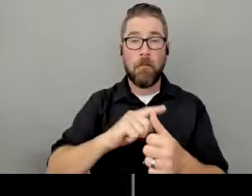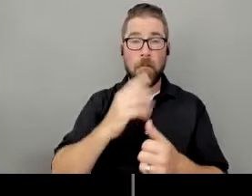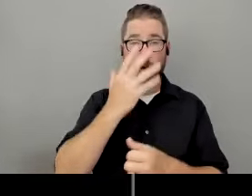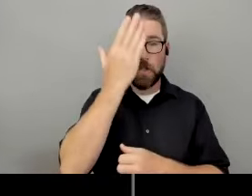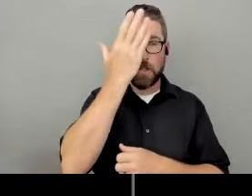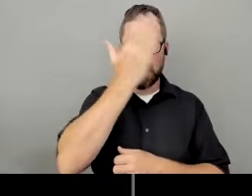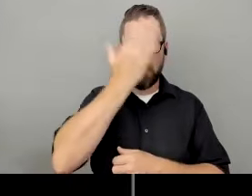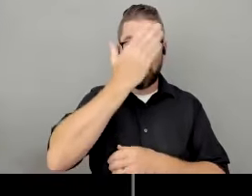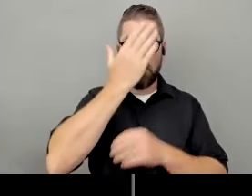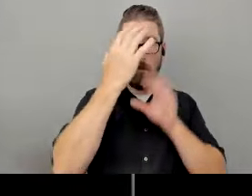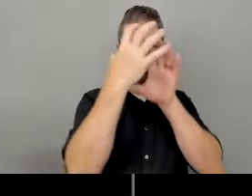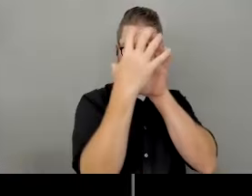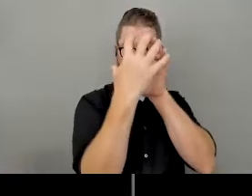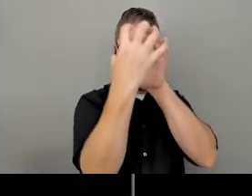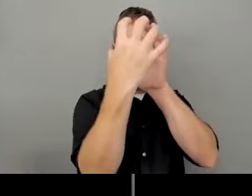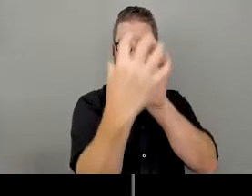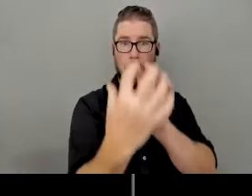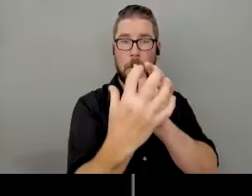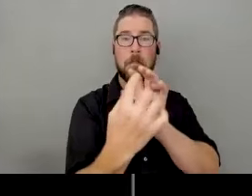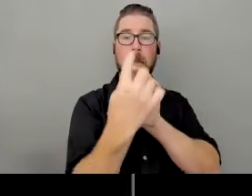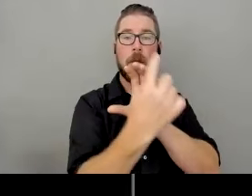orbit. So the orbit, major fossae,